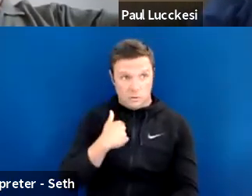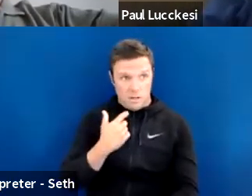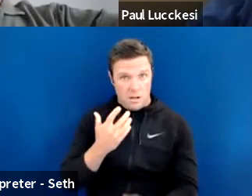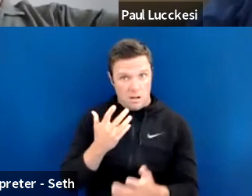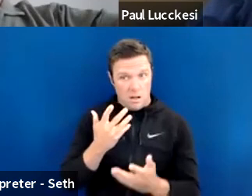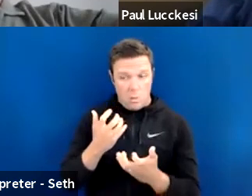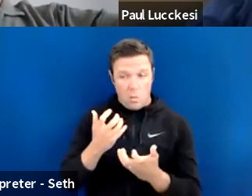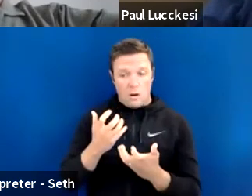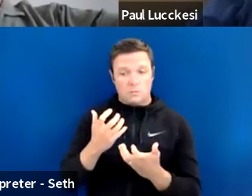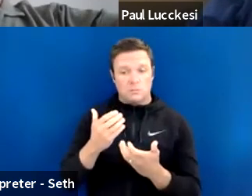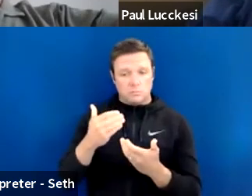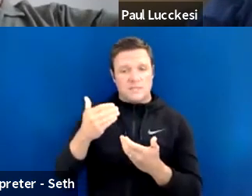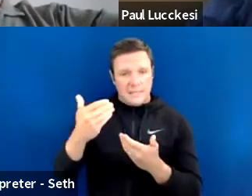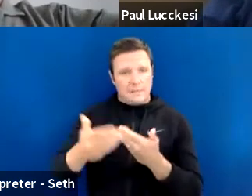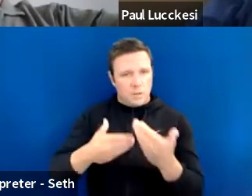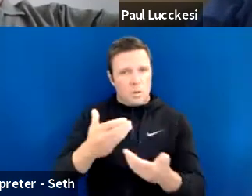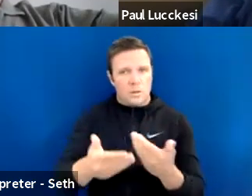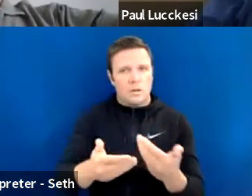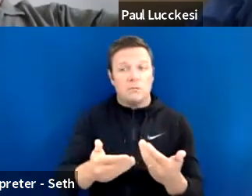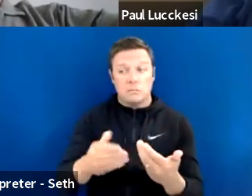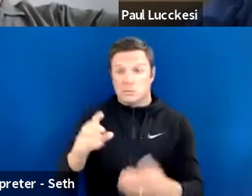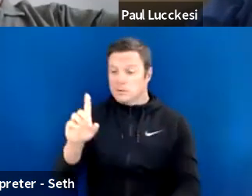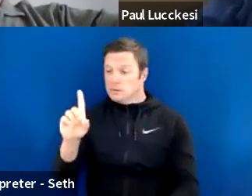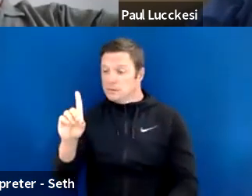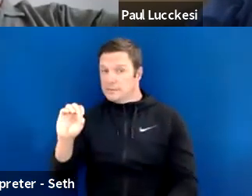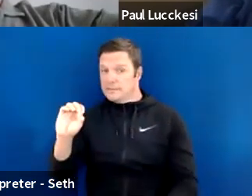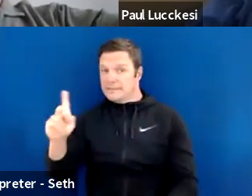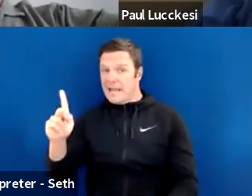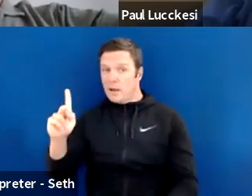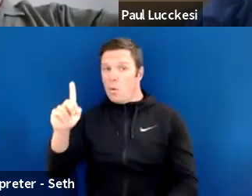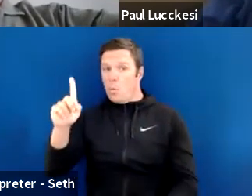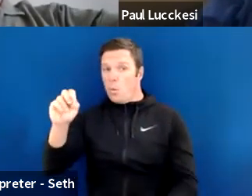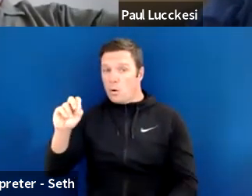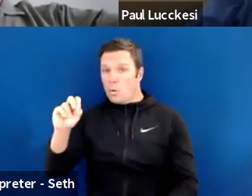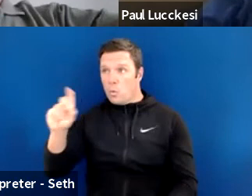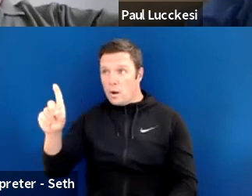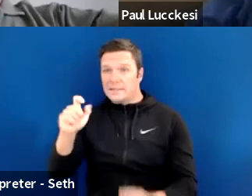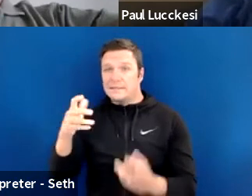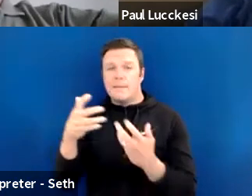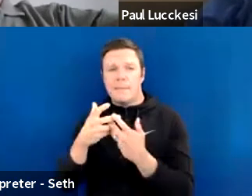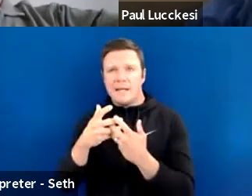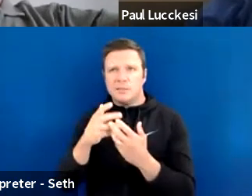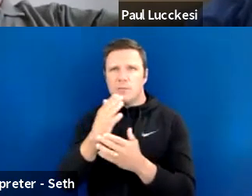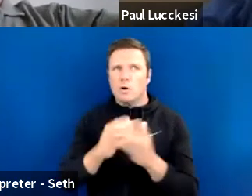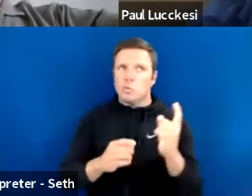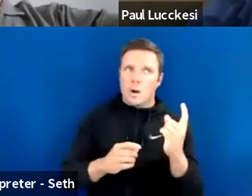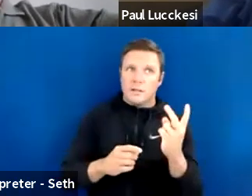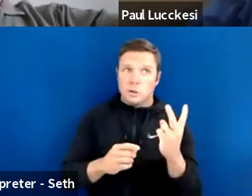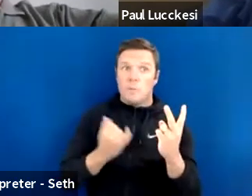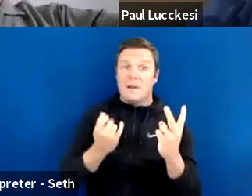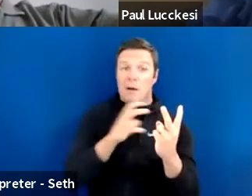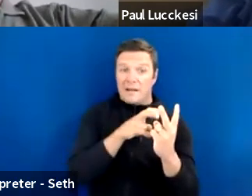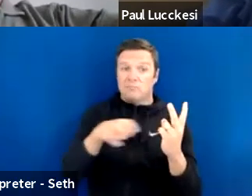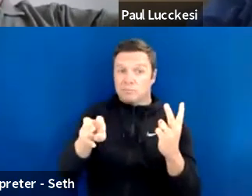kind of go on to the next step, does DEC 101 correspond to like parts 1 and 2, and then I could go into parts 3 and